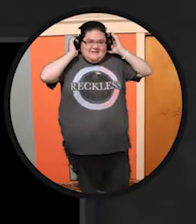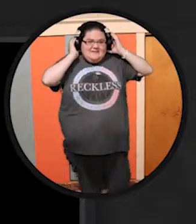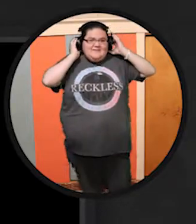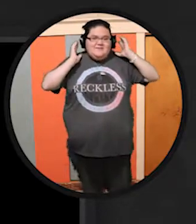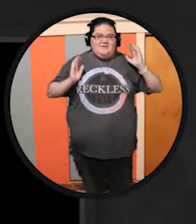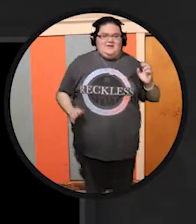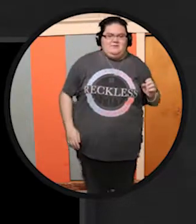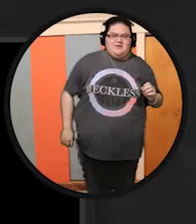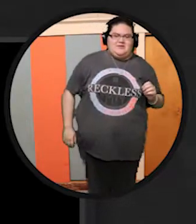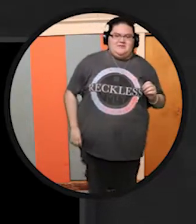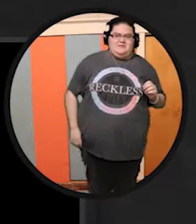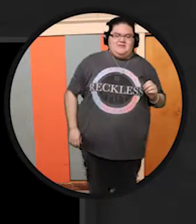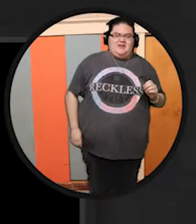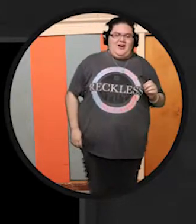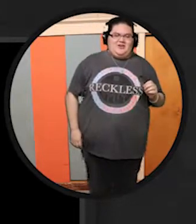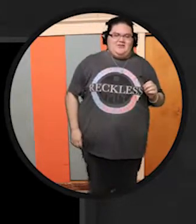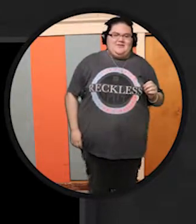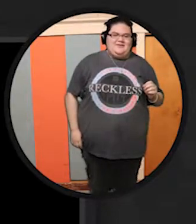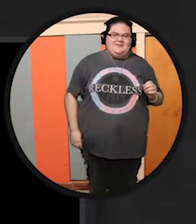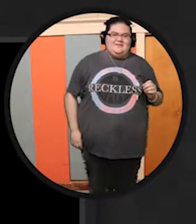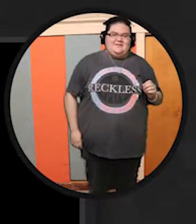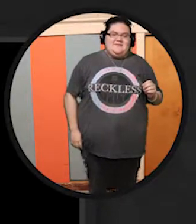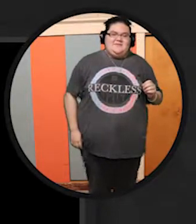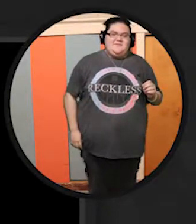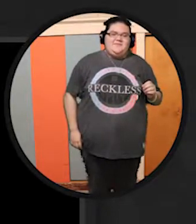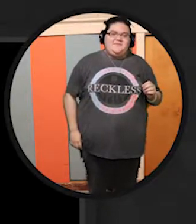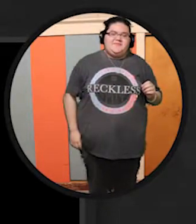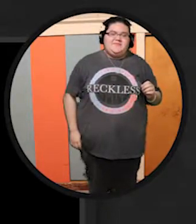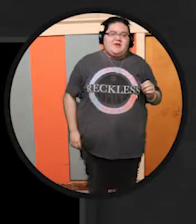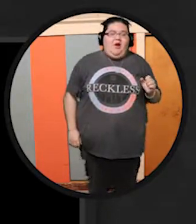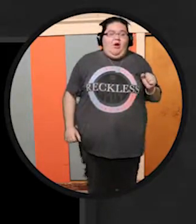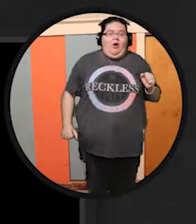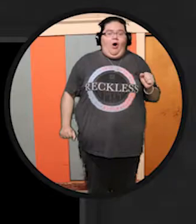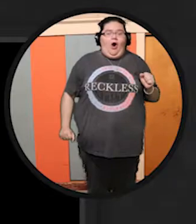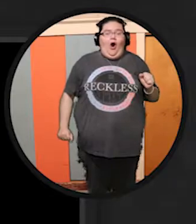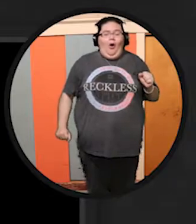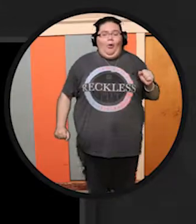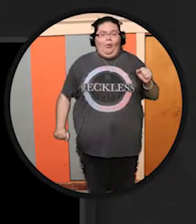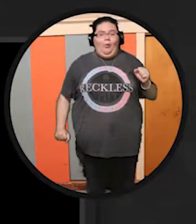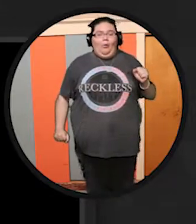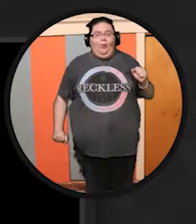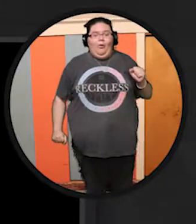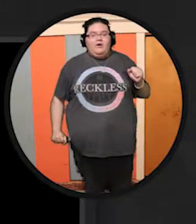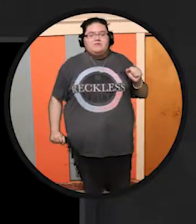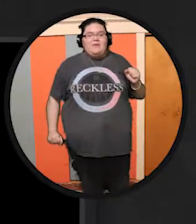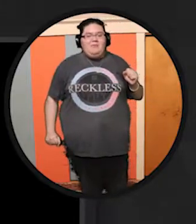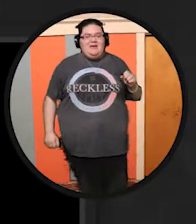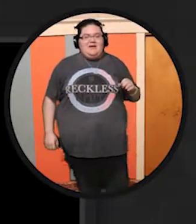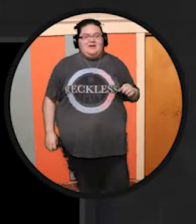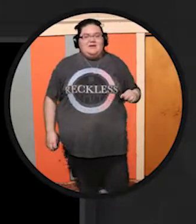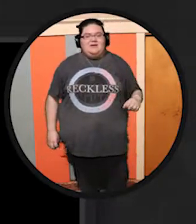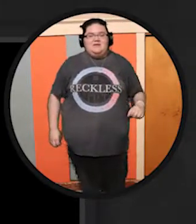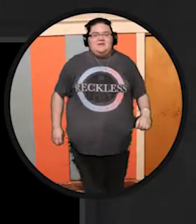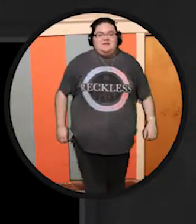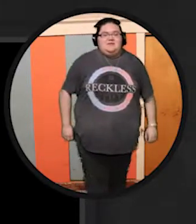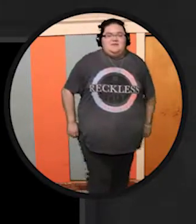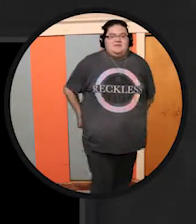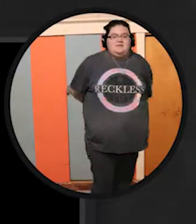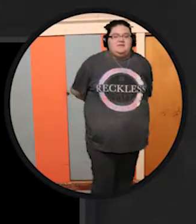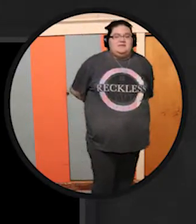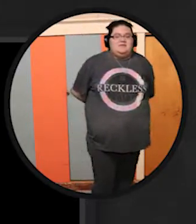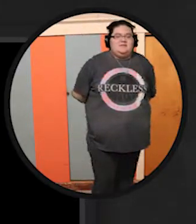Ew, get it off. Wait, what the dog doing? What's your point now, booby? Can someone tell me why this cat is all scratched up like